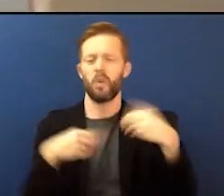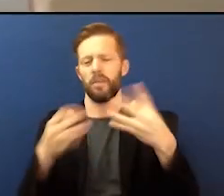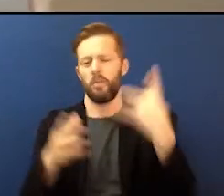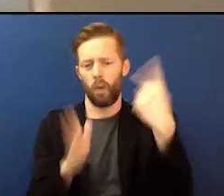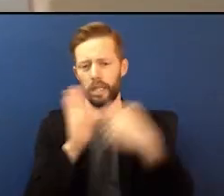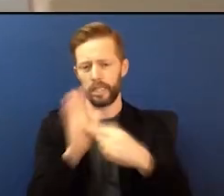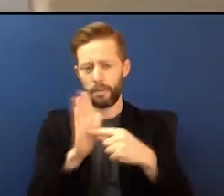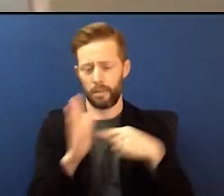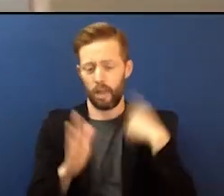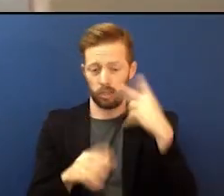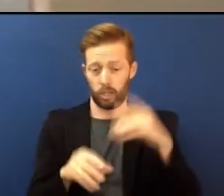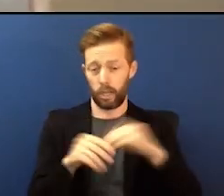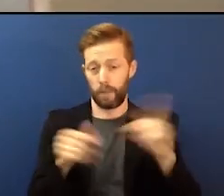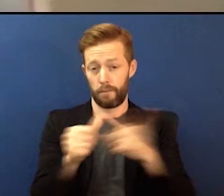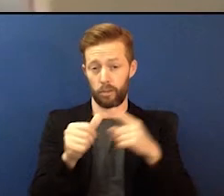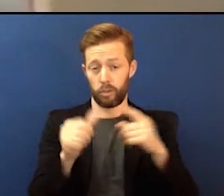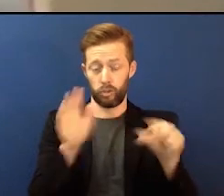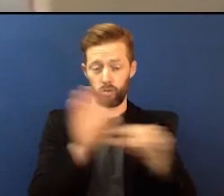in a first grade.